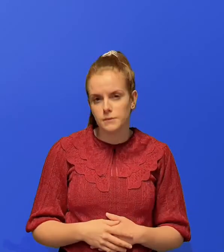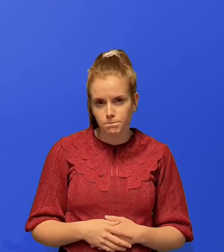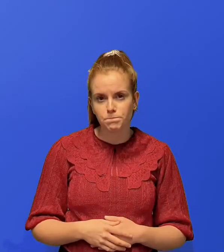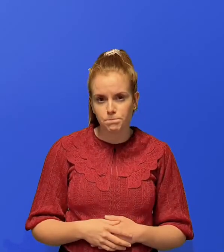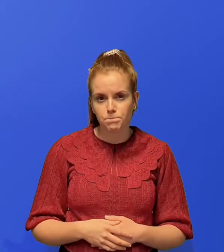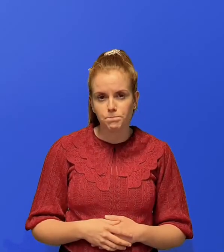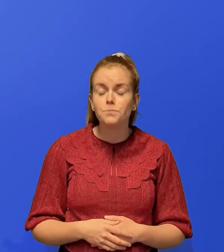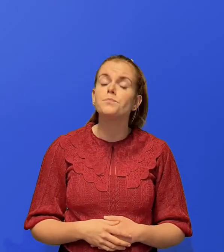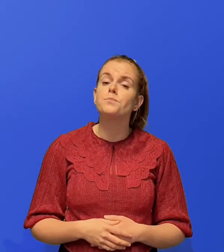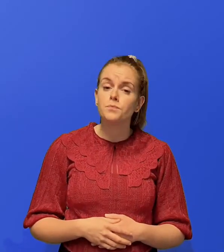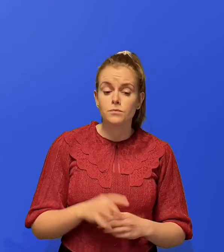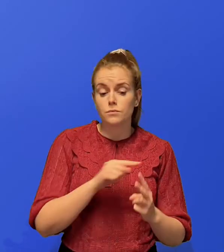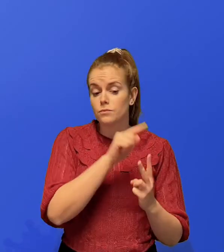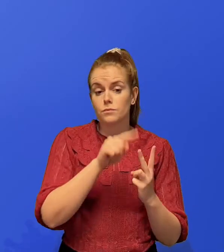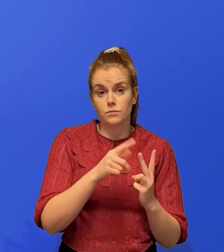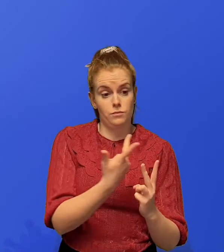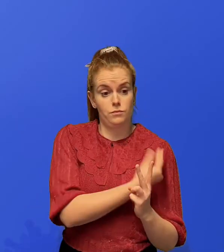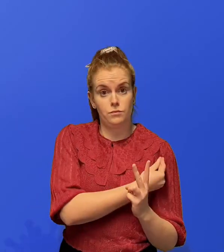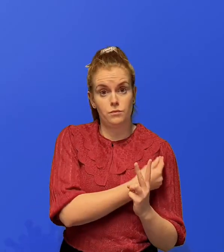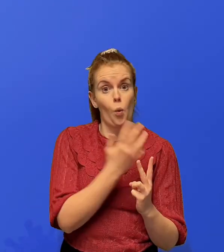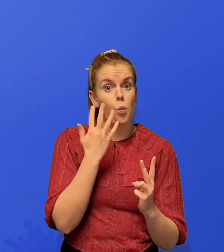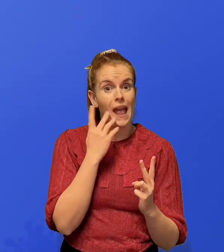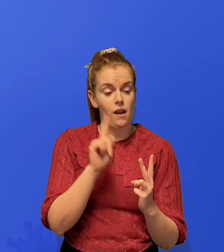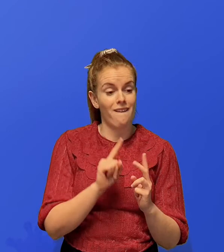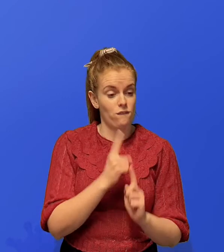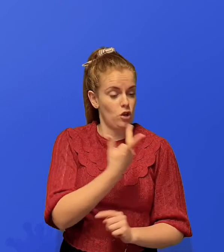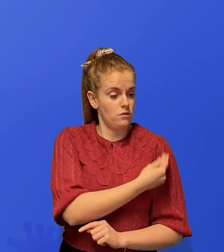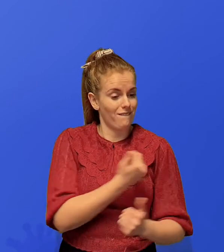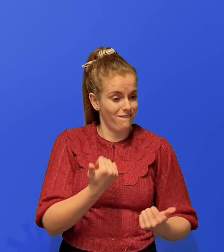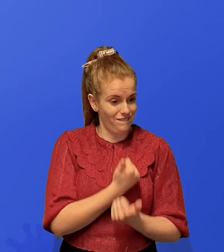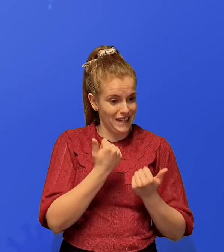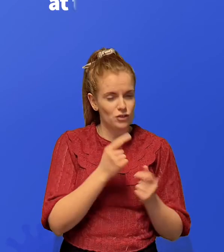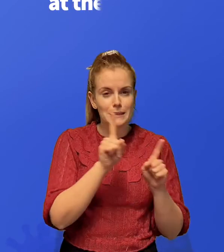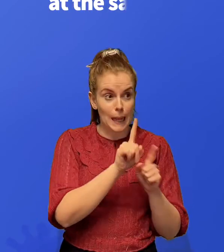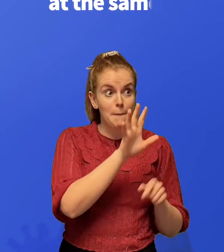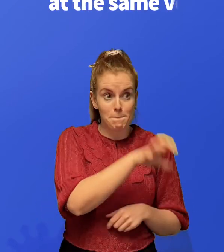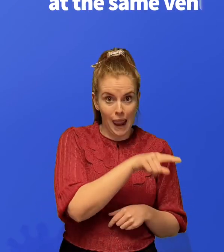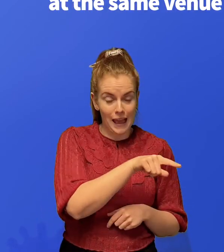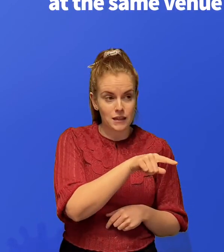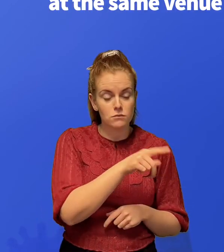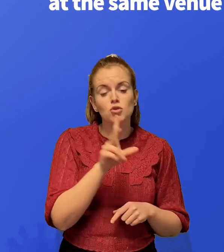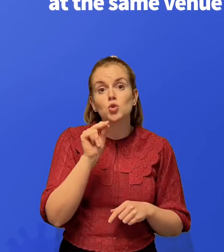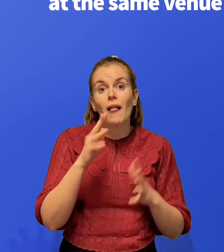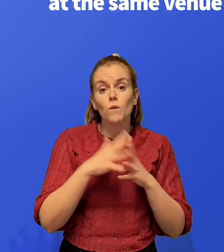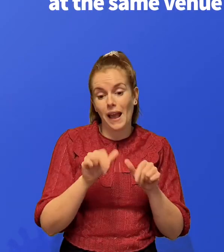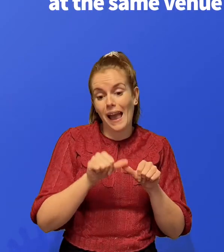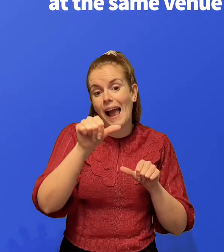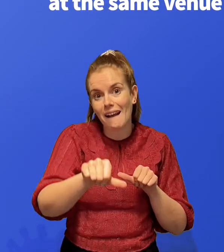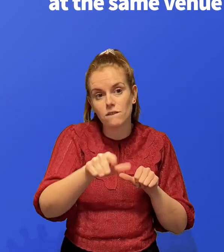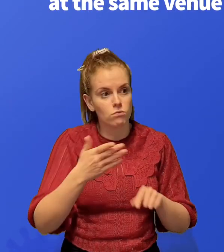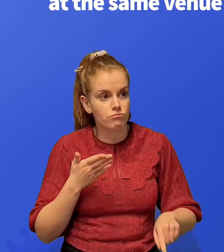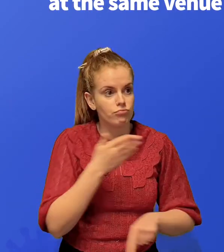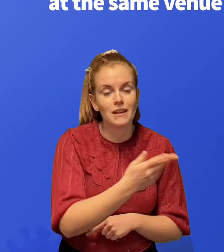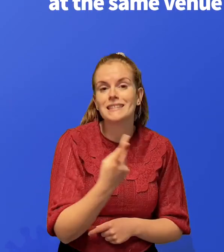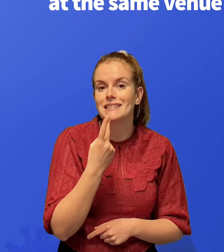appointment once scheduled. You will be invited for your second dose in 12 weeks at the same venue where you received your first